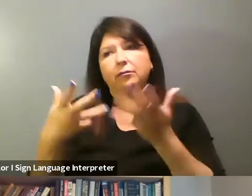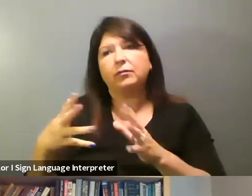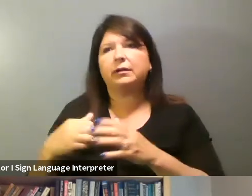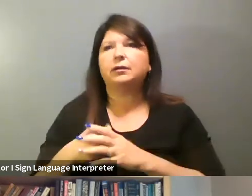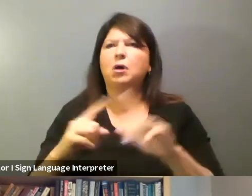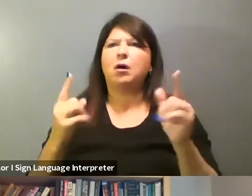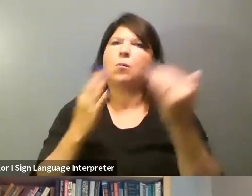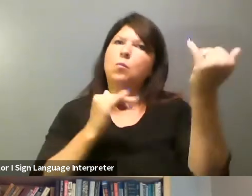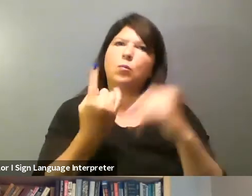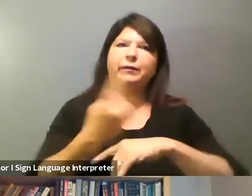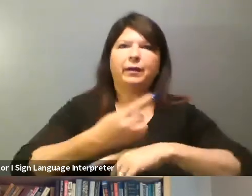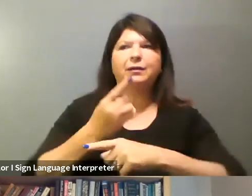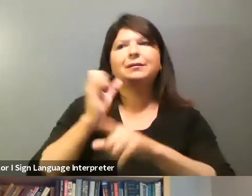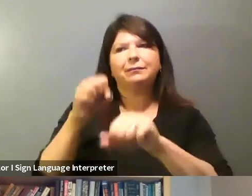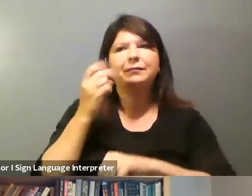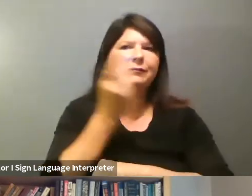Hopefully. I mean, it's